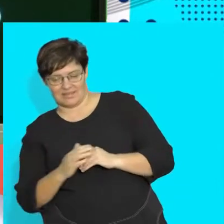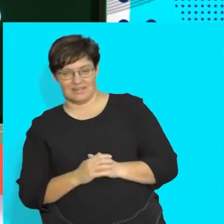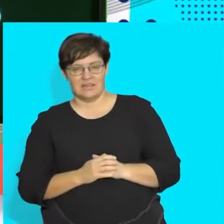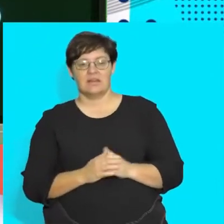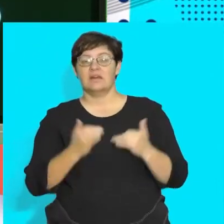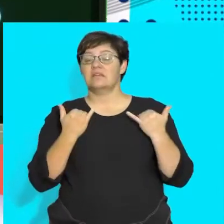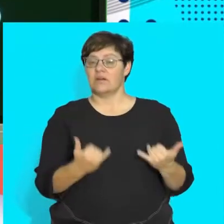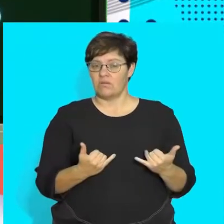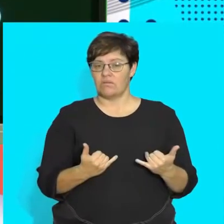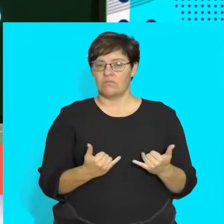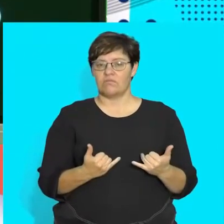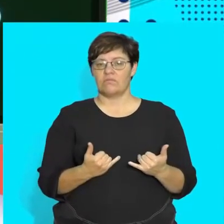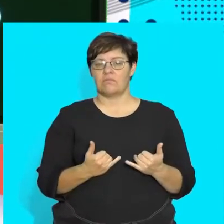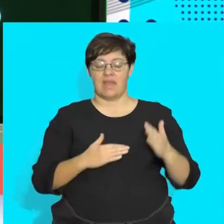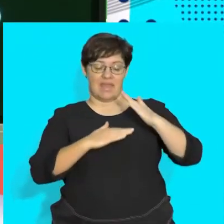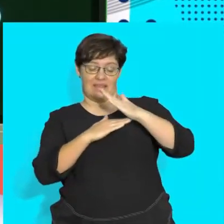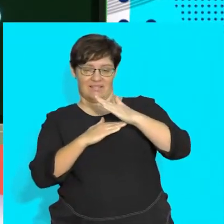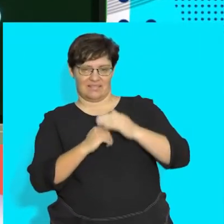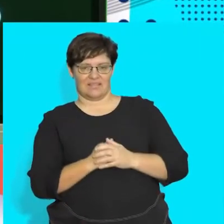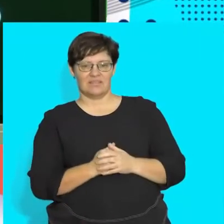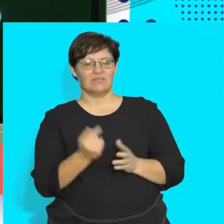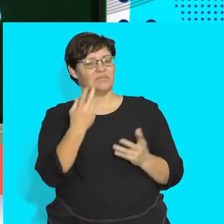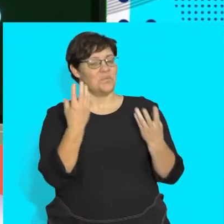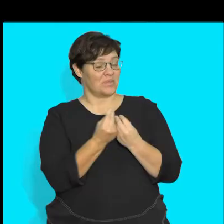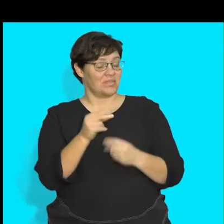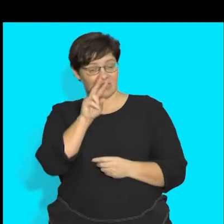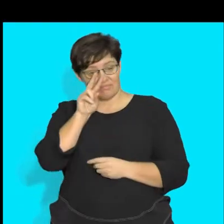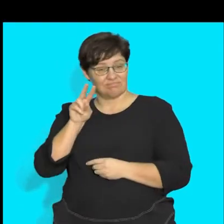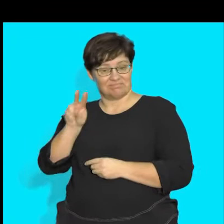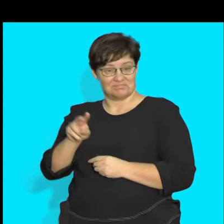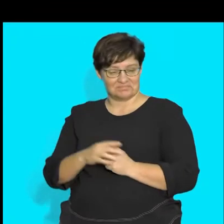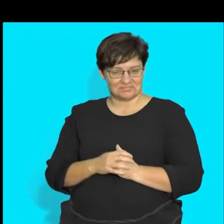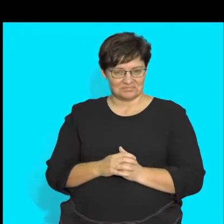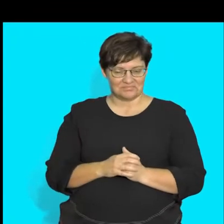angles. So turn to the board with me and we'll get right into it.